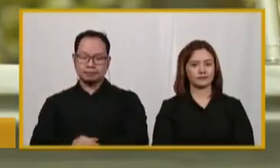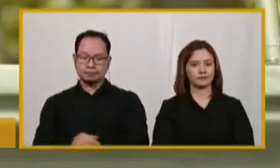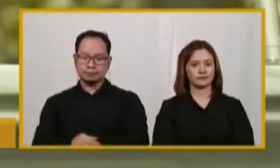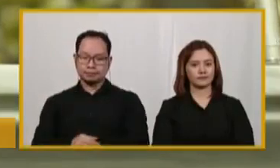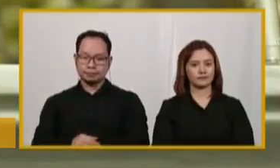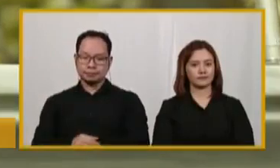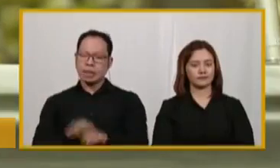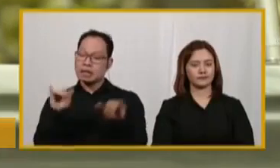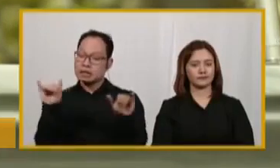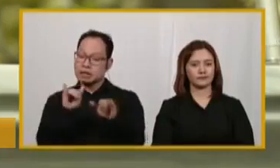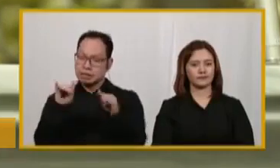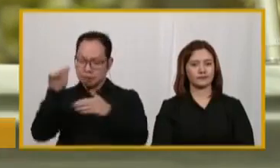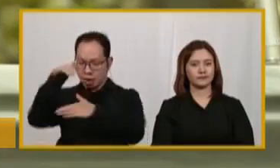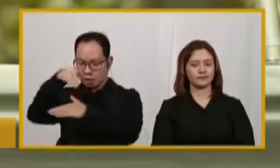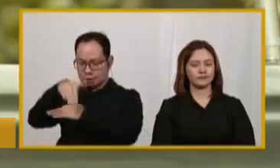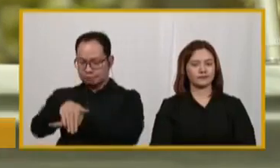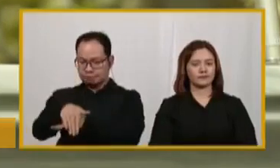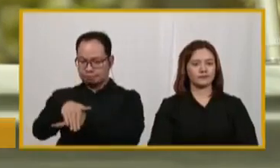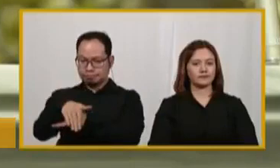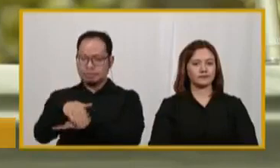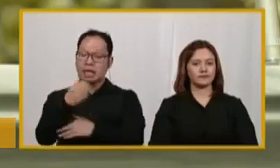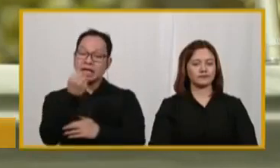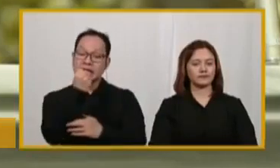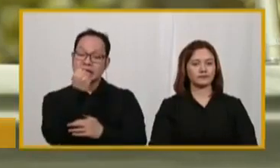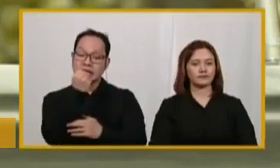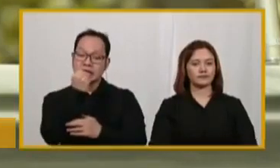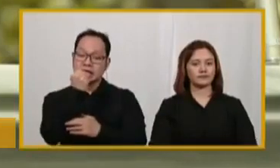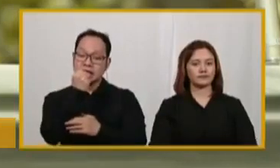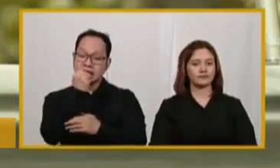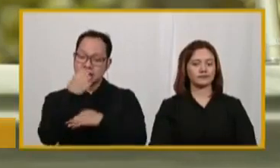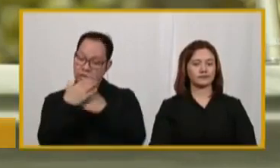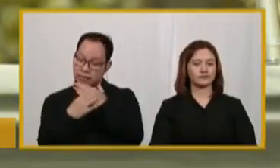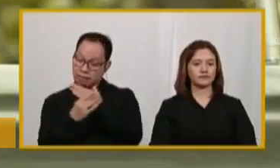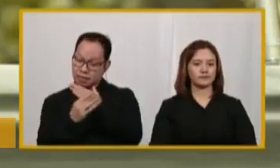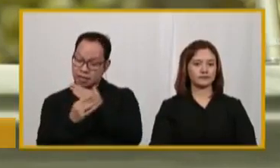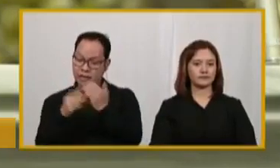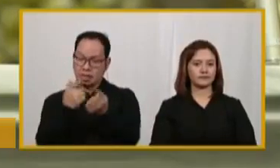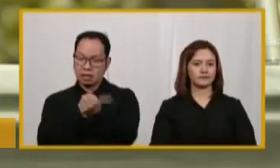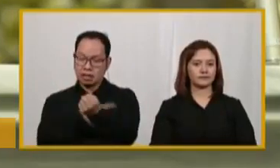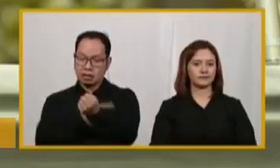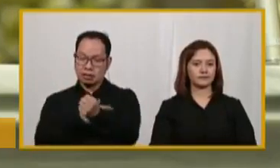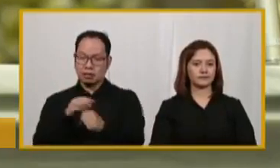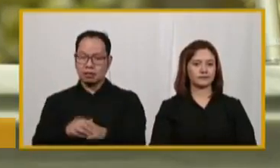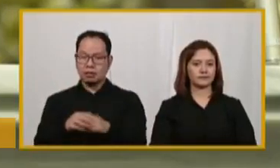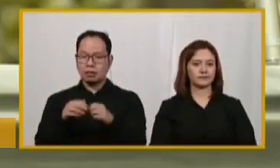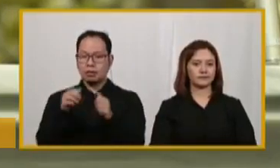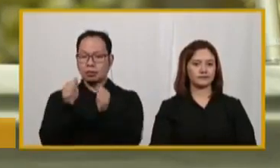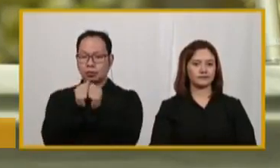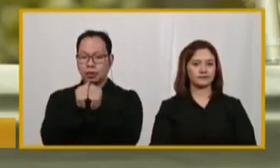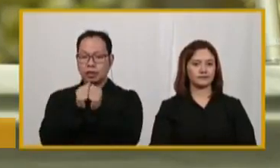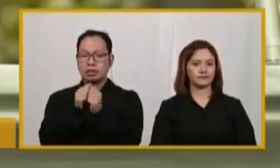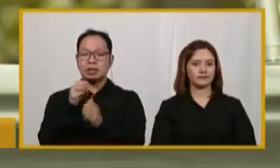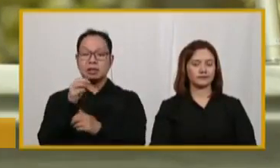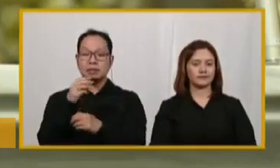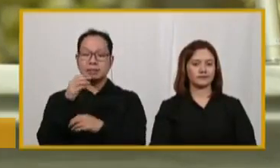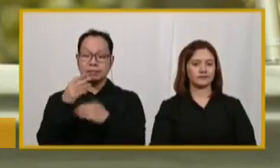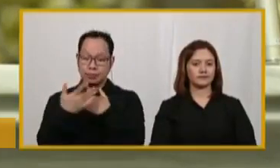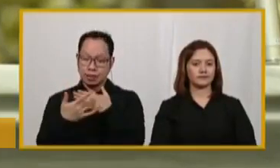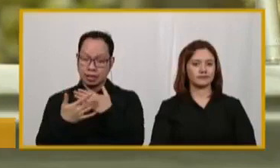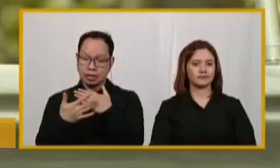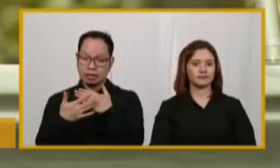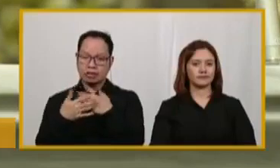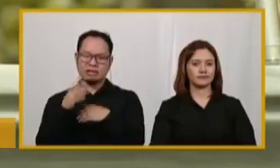That same night, they shall eat its roasted flesh with unleavened bread and